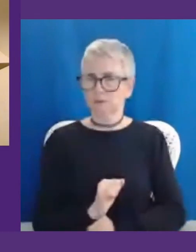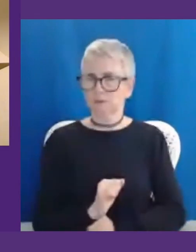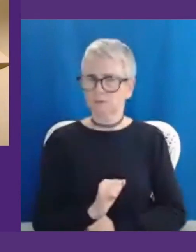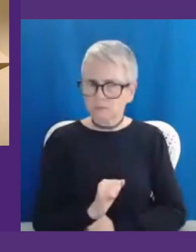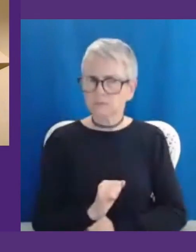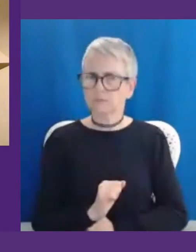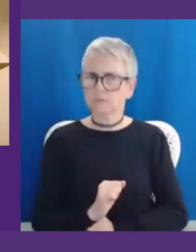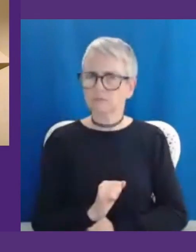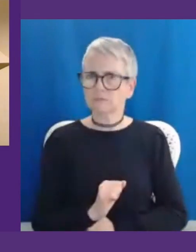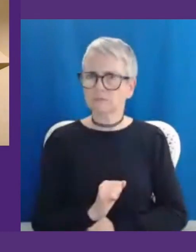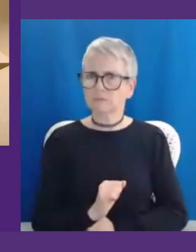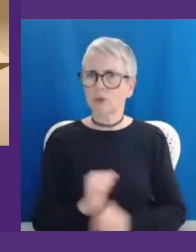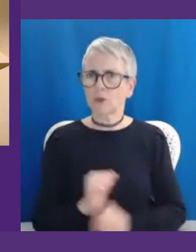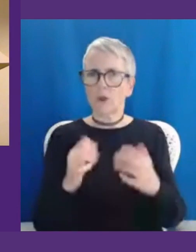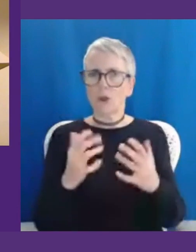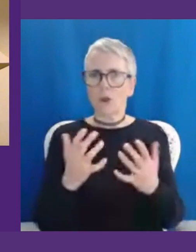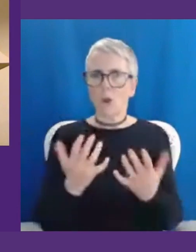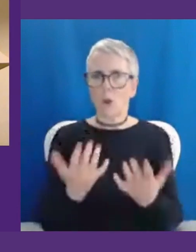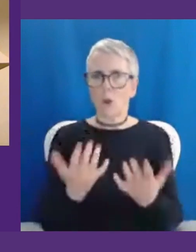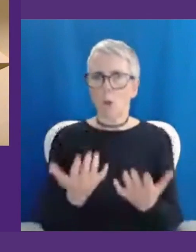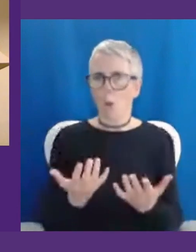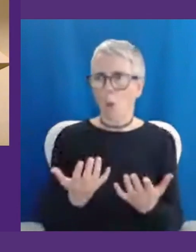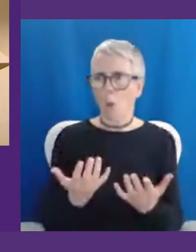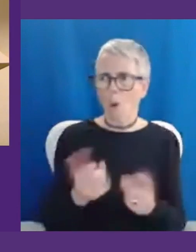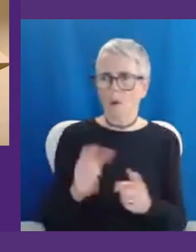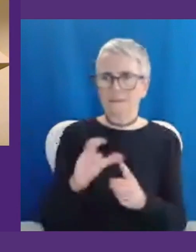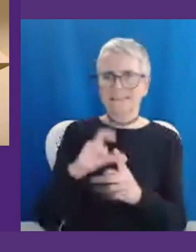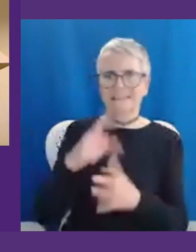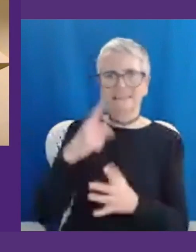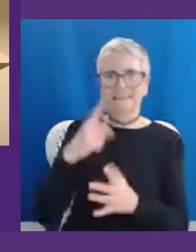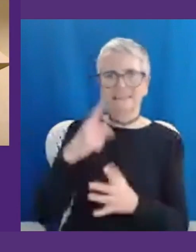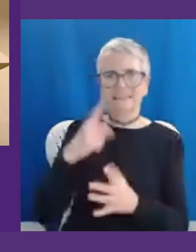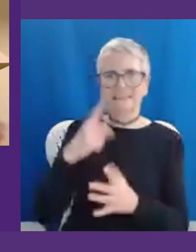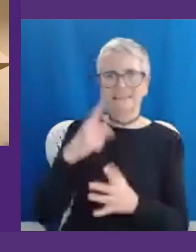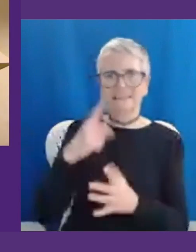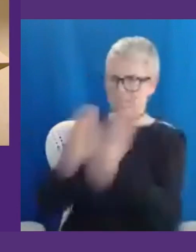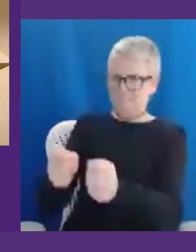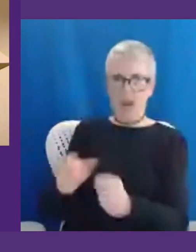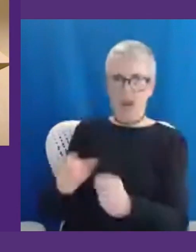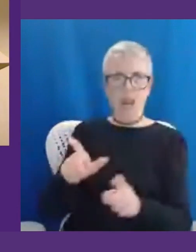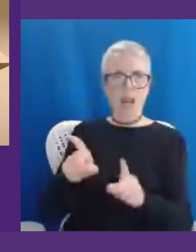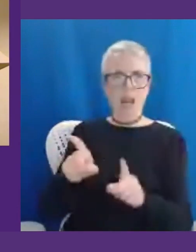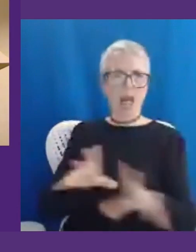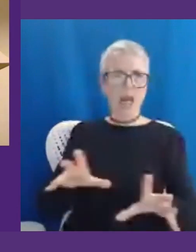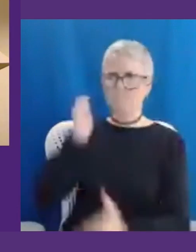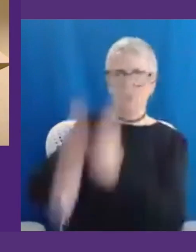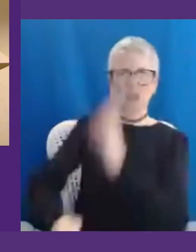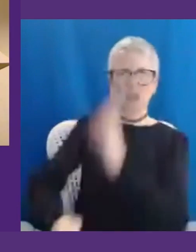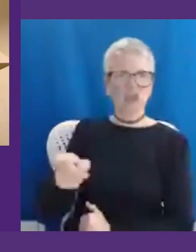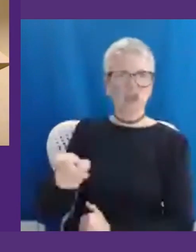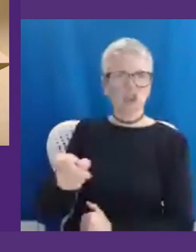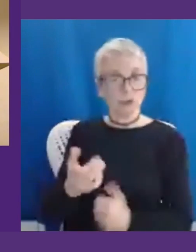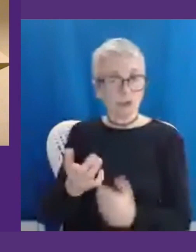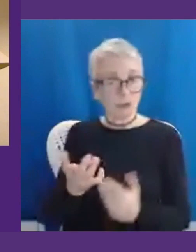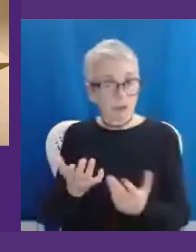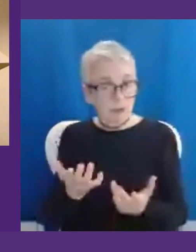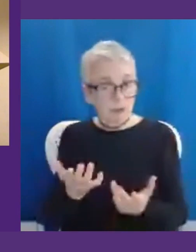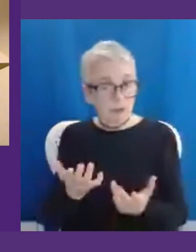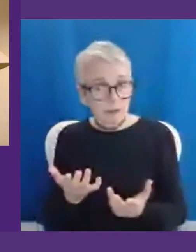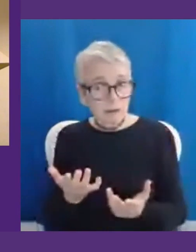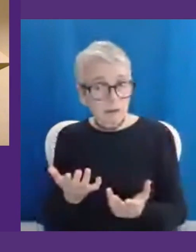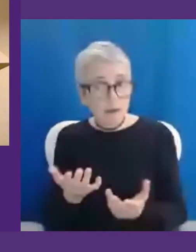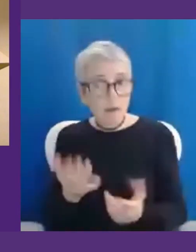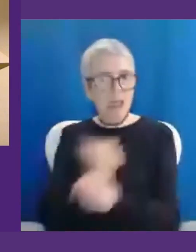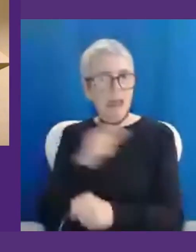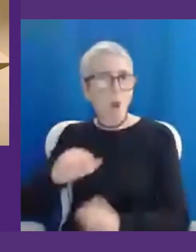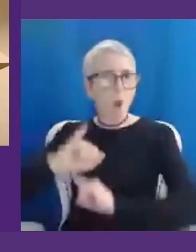as a punishment or as something which will bring them great misery and suffering. And